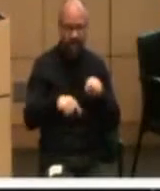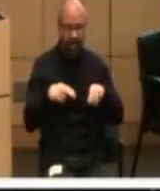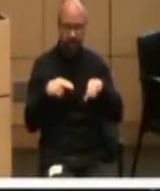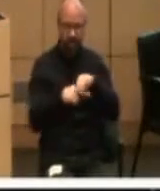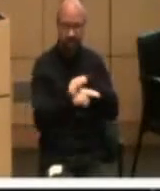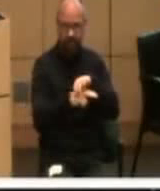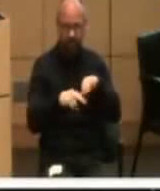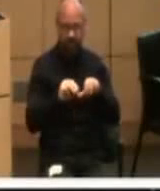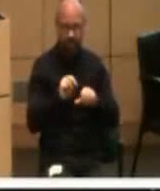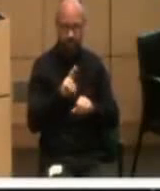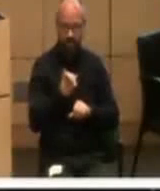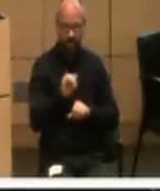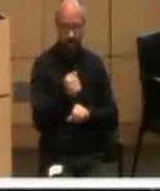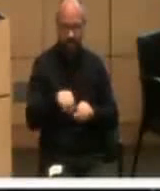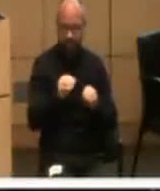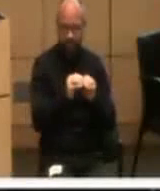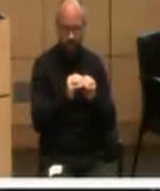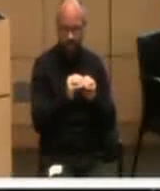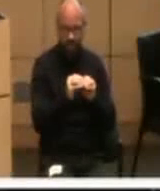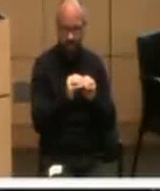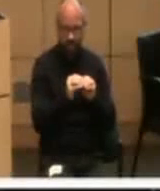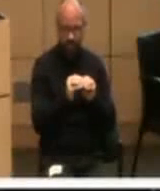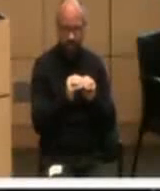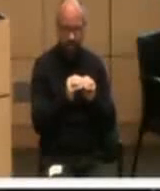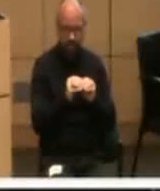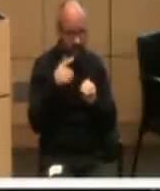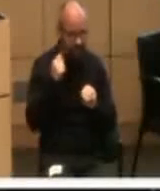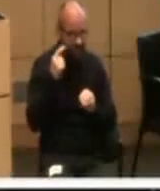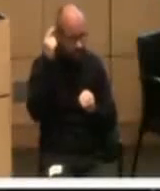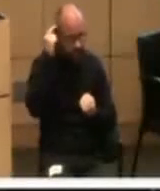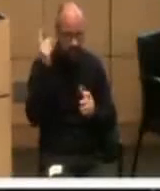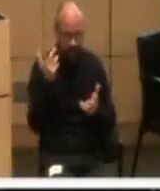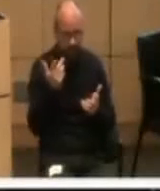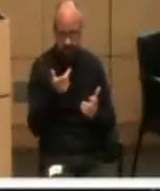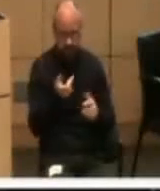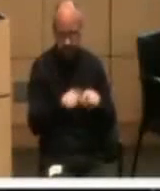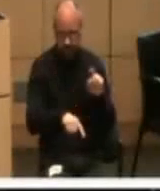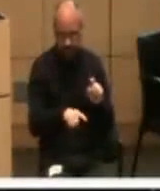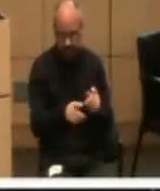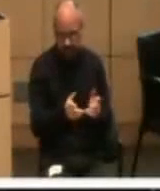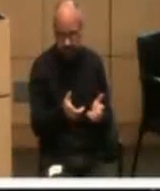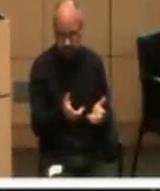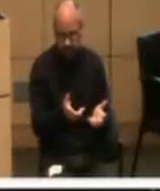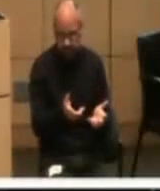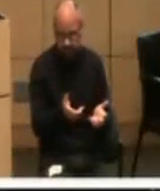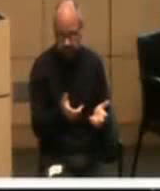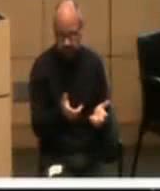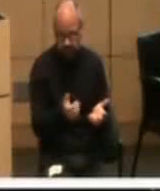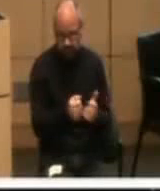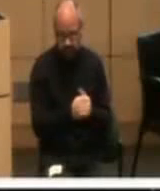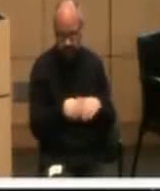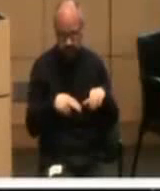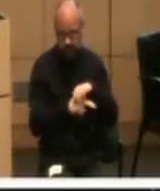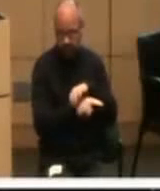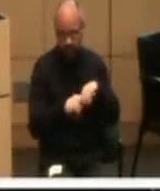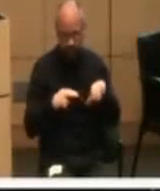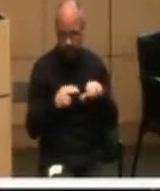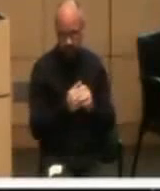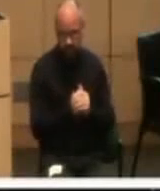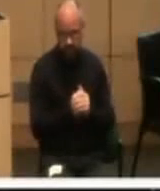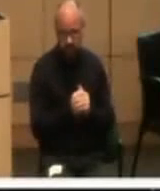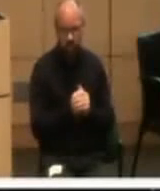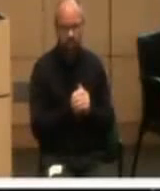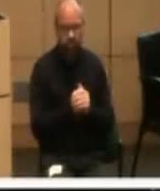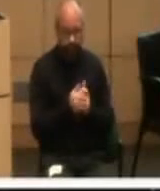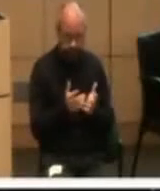this bloom because of the implant, and so they can't be candidates for it. So it's really hard to do that. There are